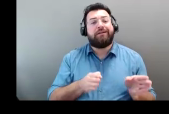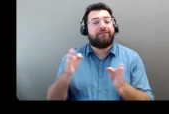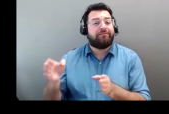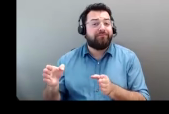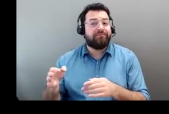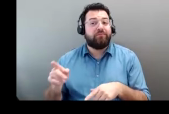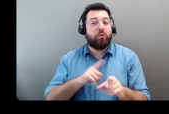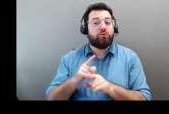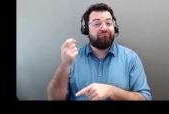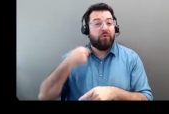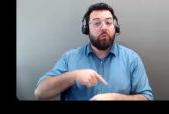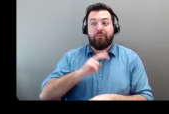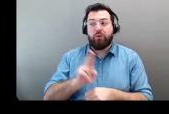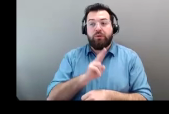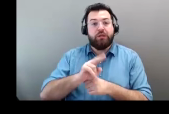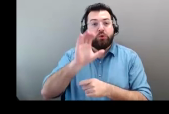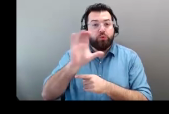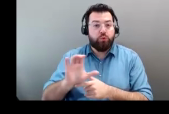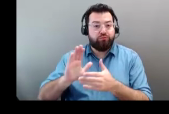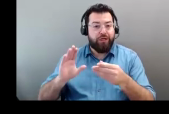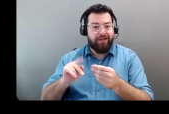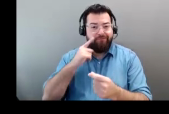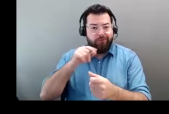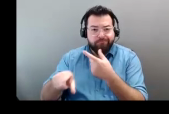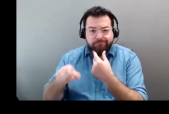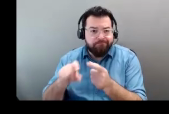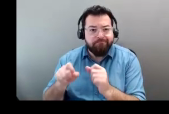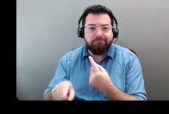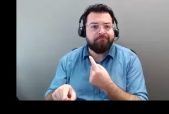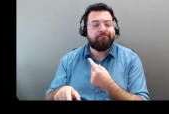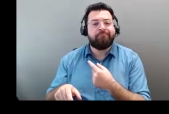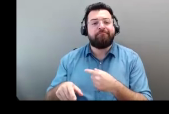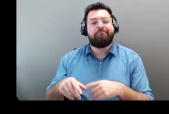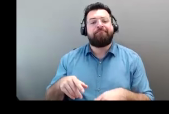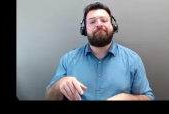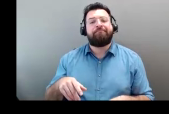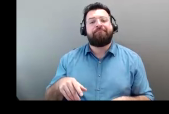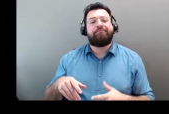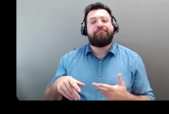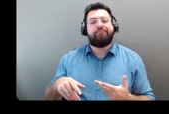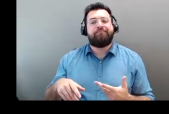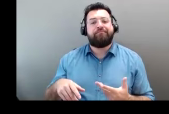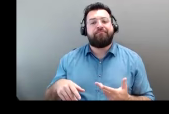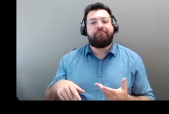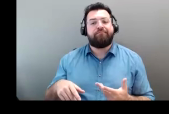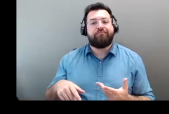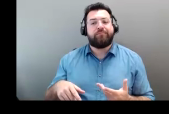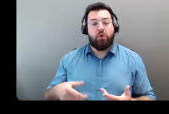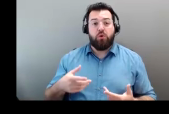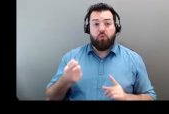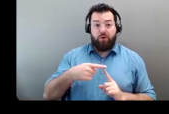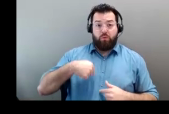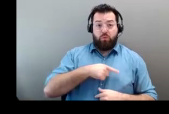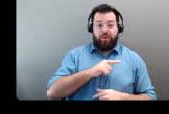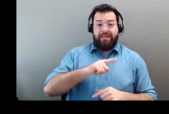going to be utilizing the Zoom chat for engagement and questions. So as we um, ask questions directed towards the audience, we kindly